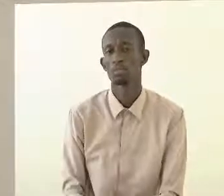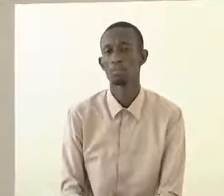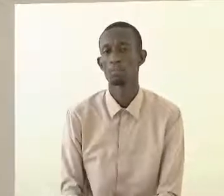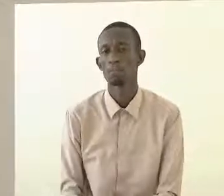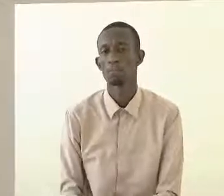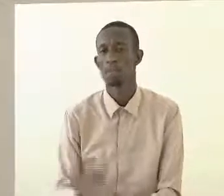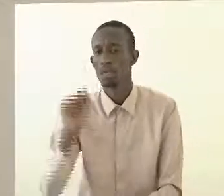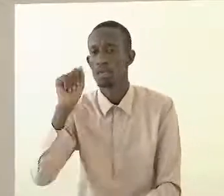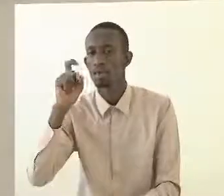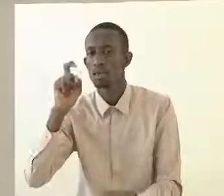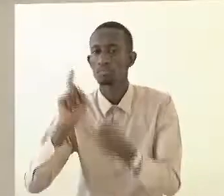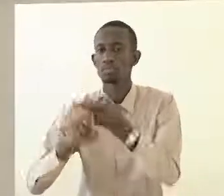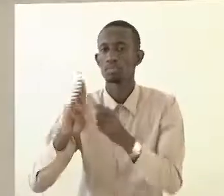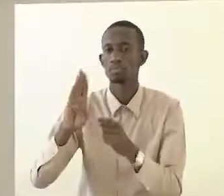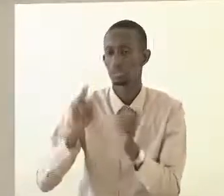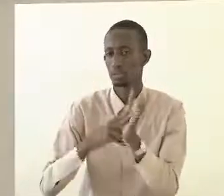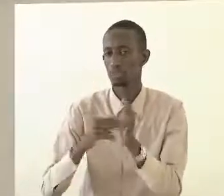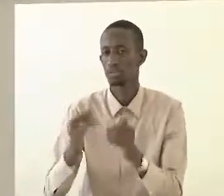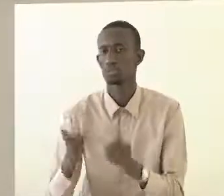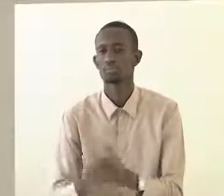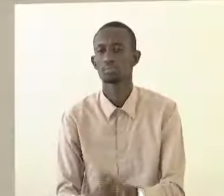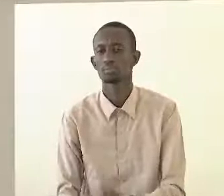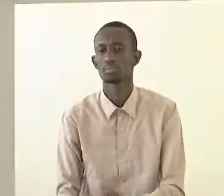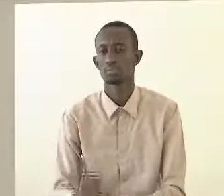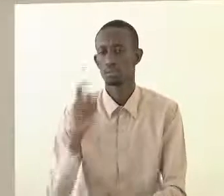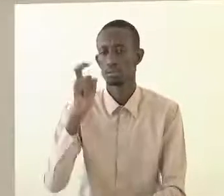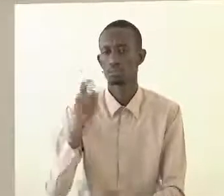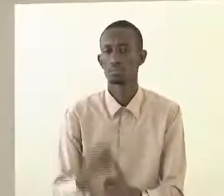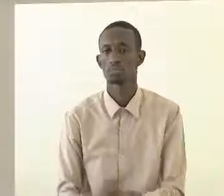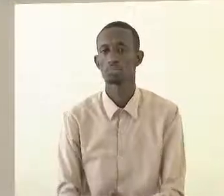ax plus b equals, for instance, z.